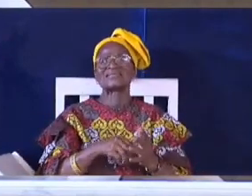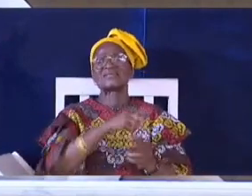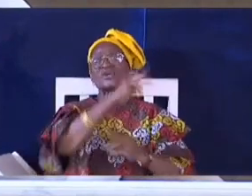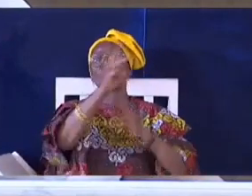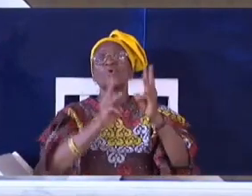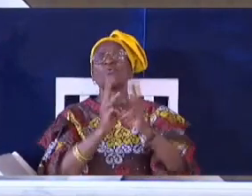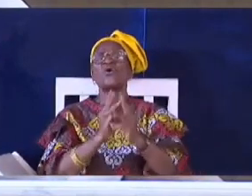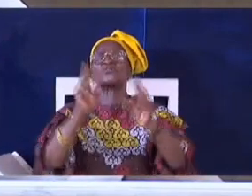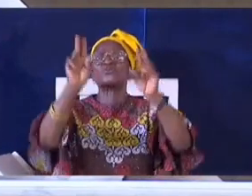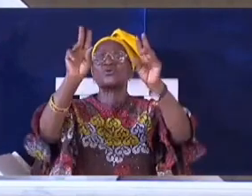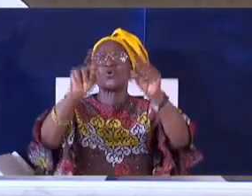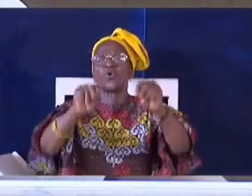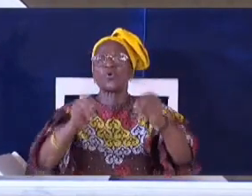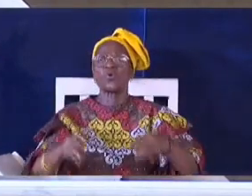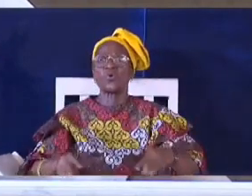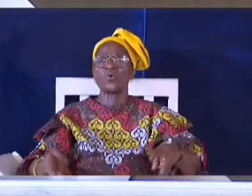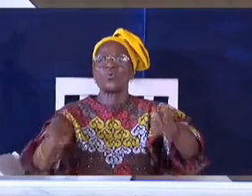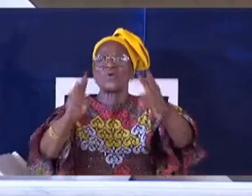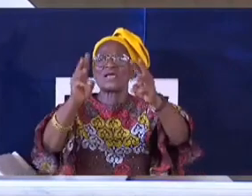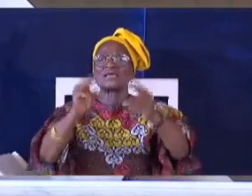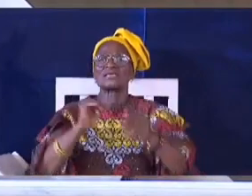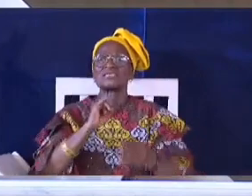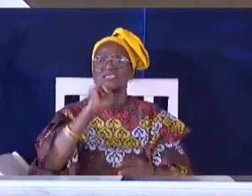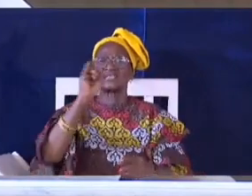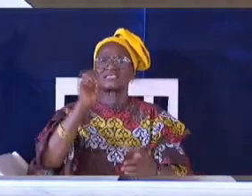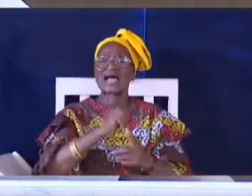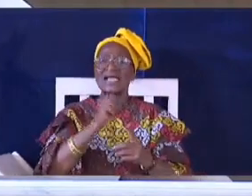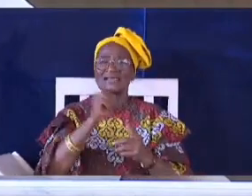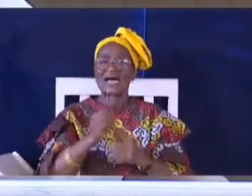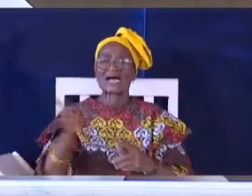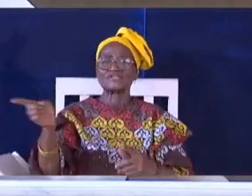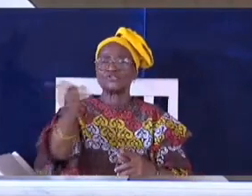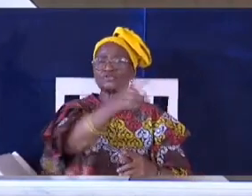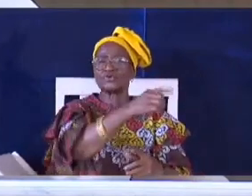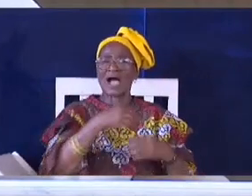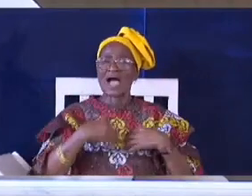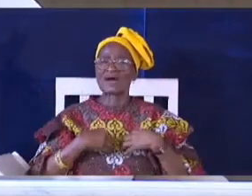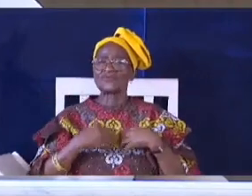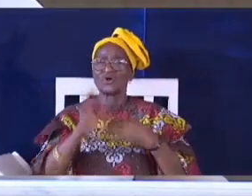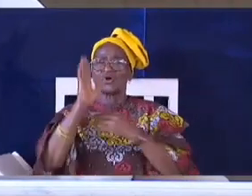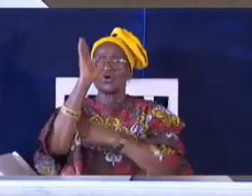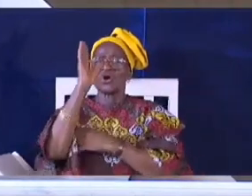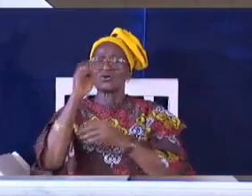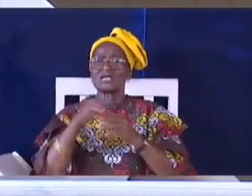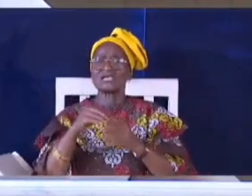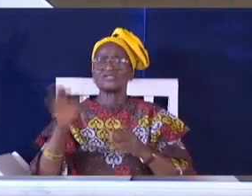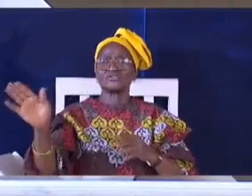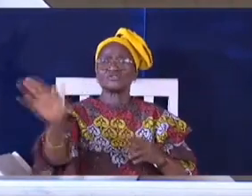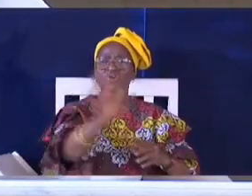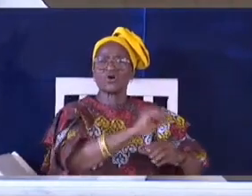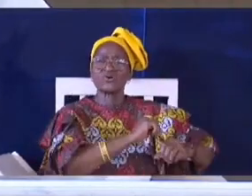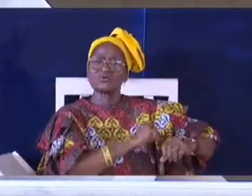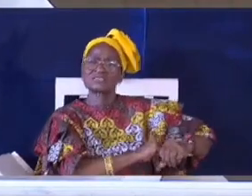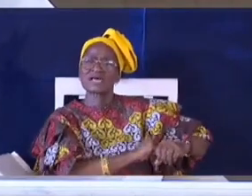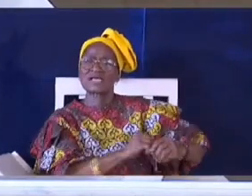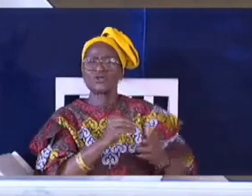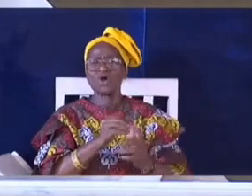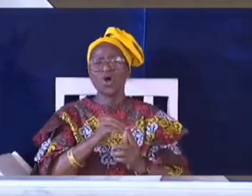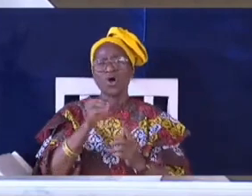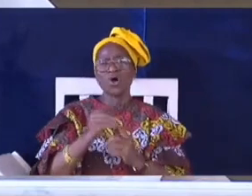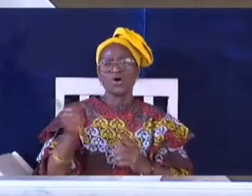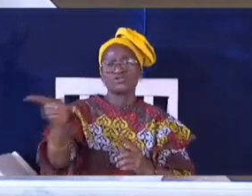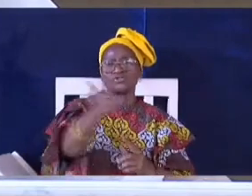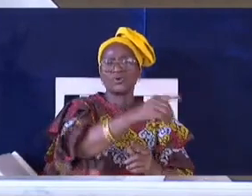It's either you have God on your side or you have God against you.